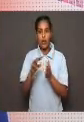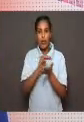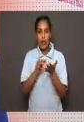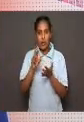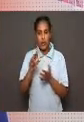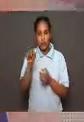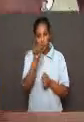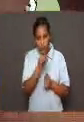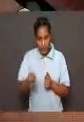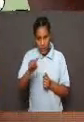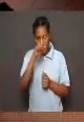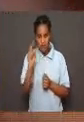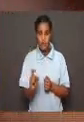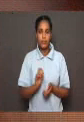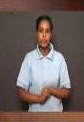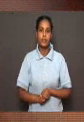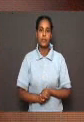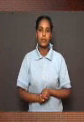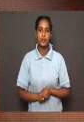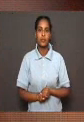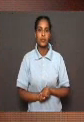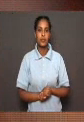molecular orbital?